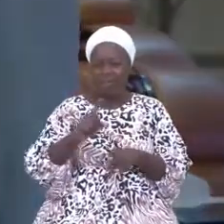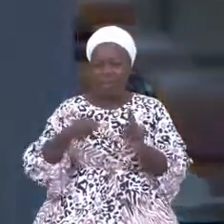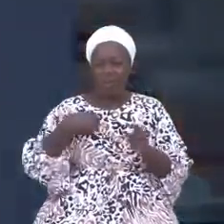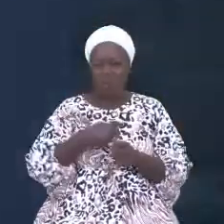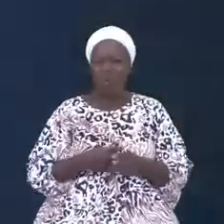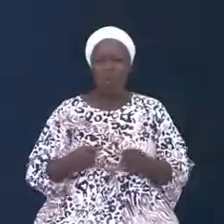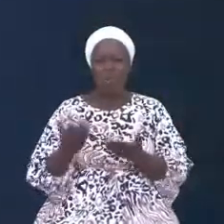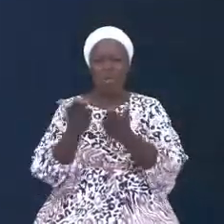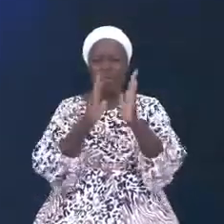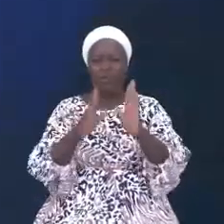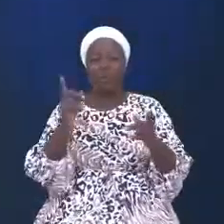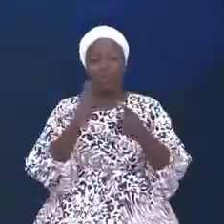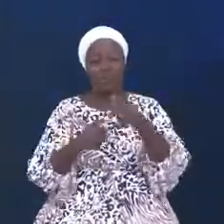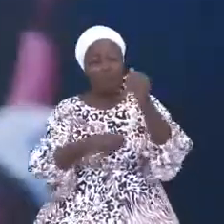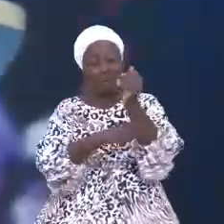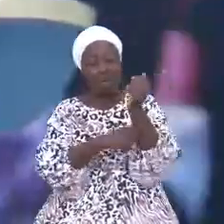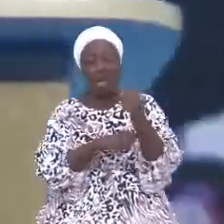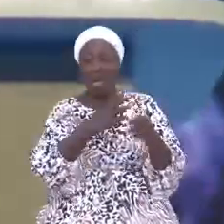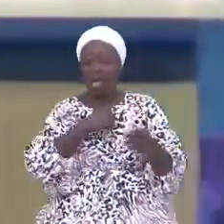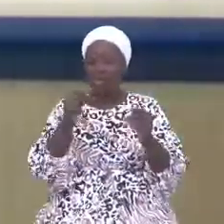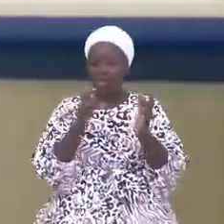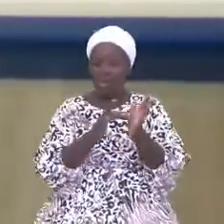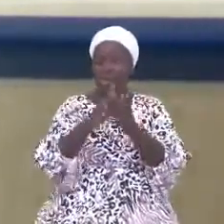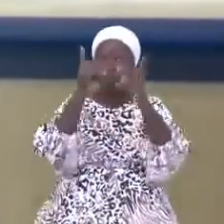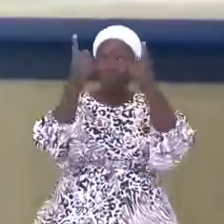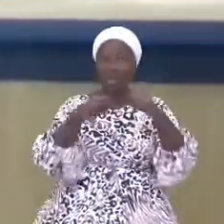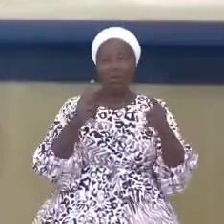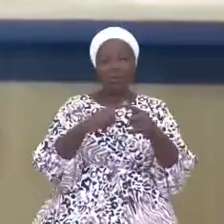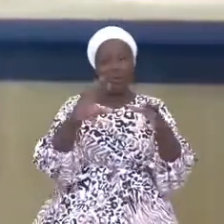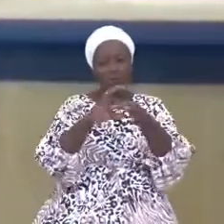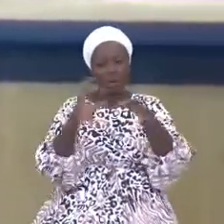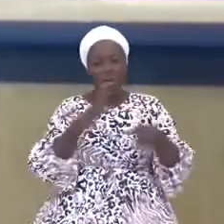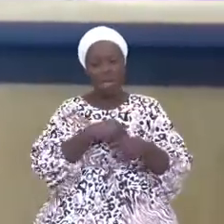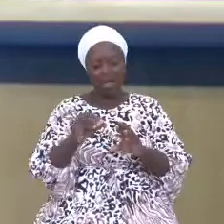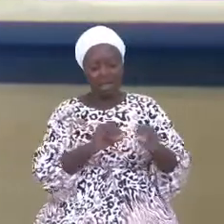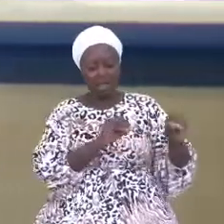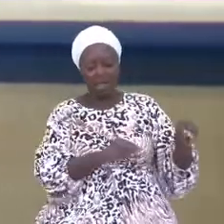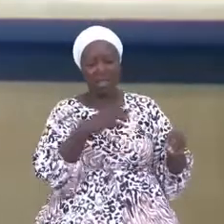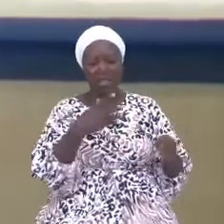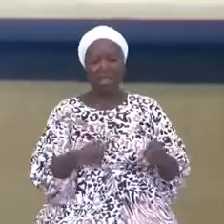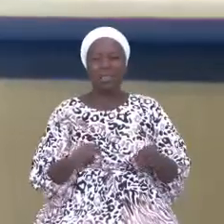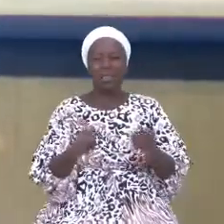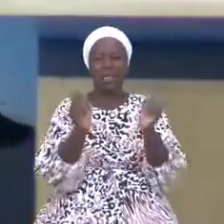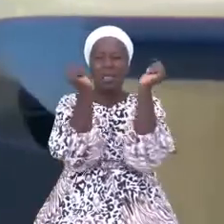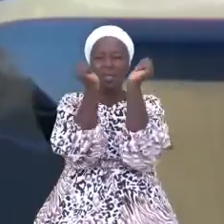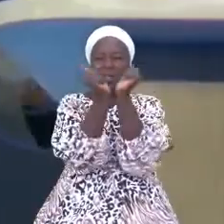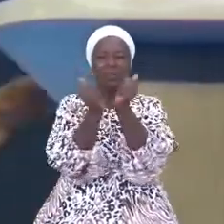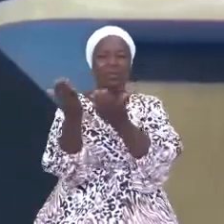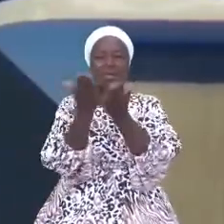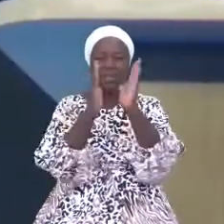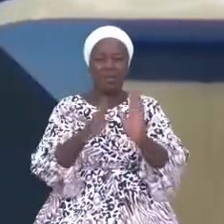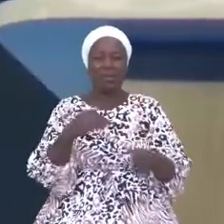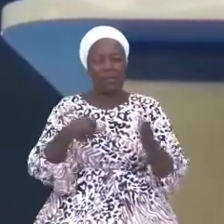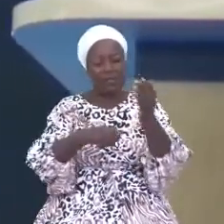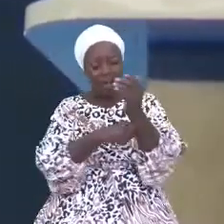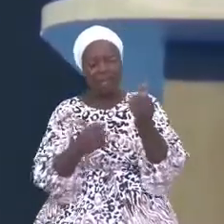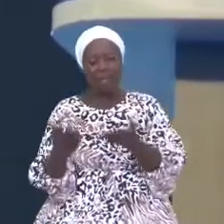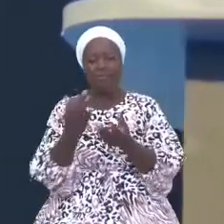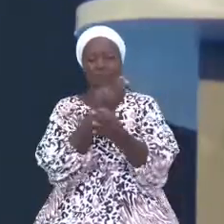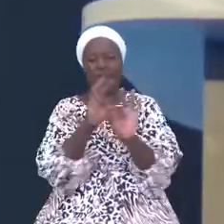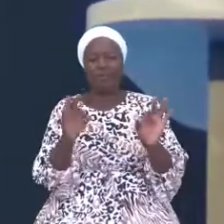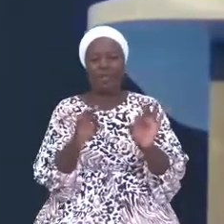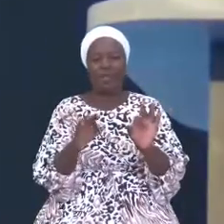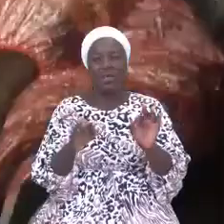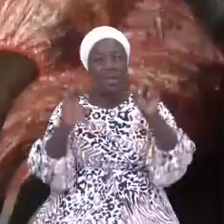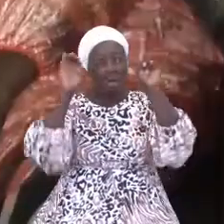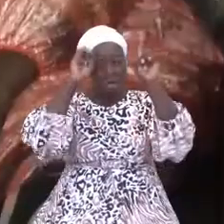And Jesus came to release and to set the slaves of carnality free. He'll